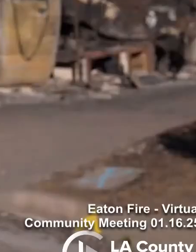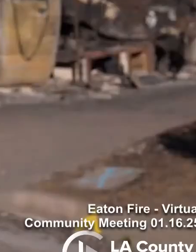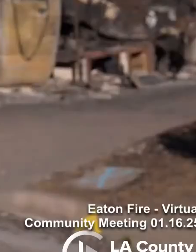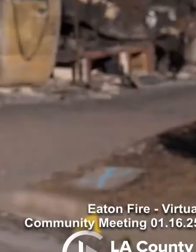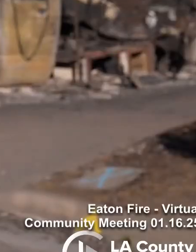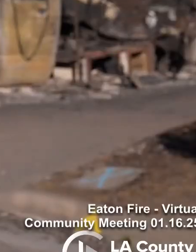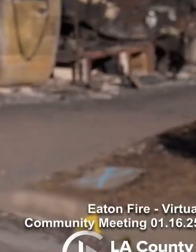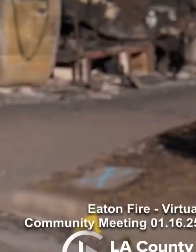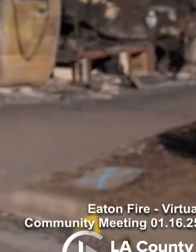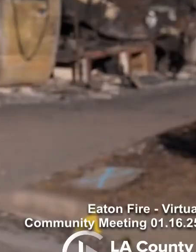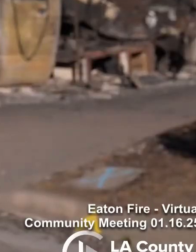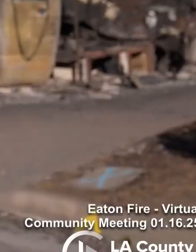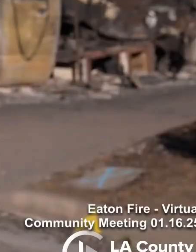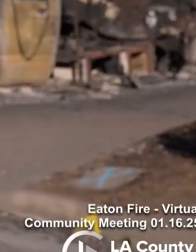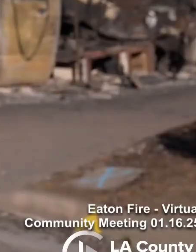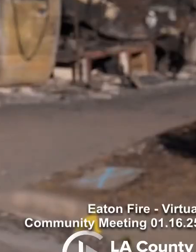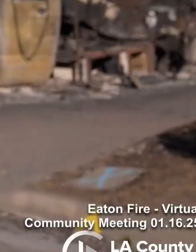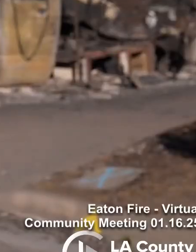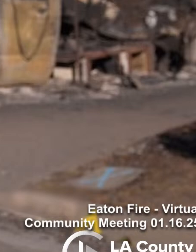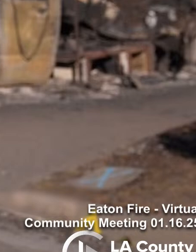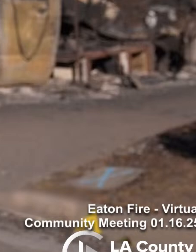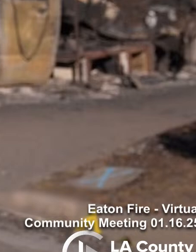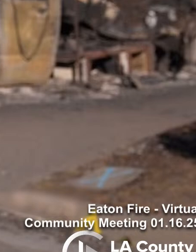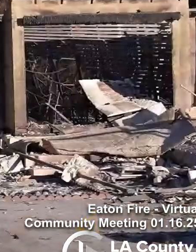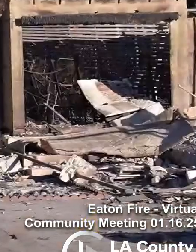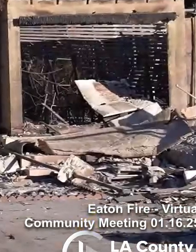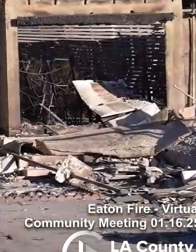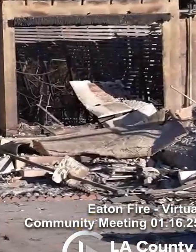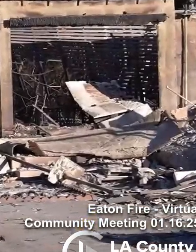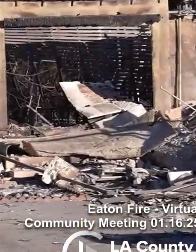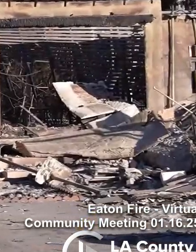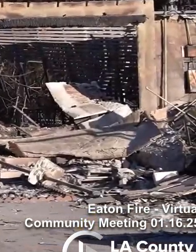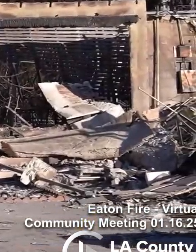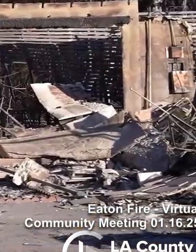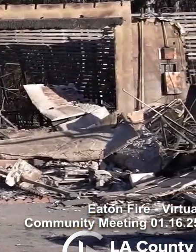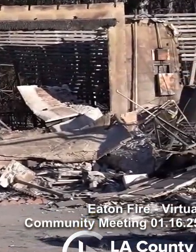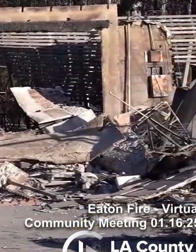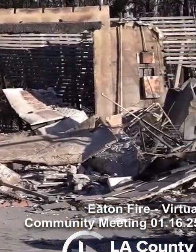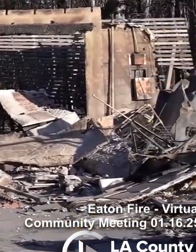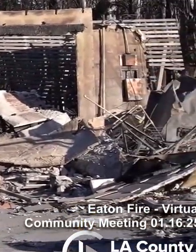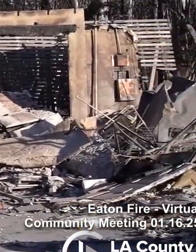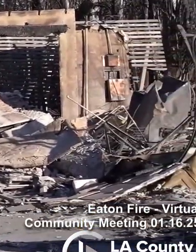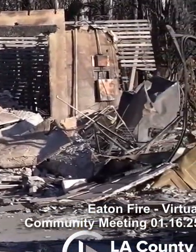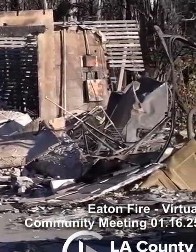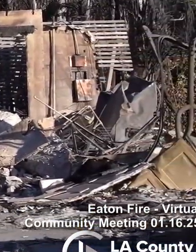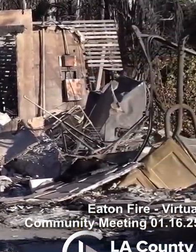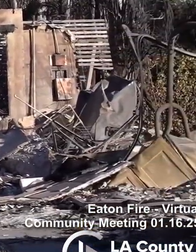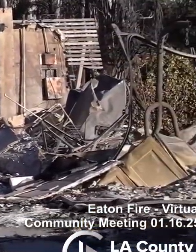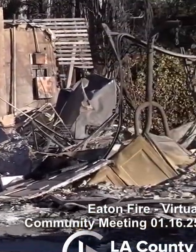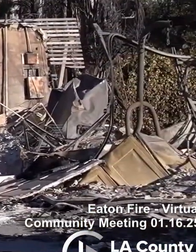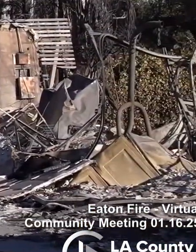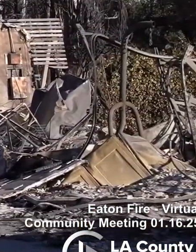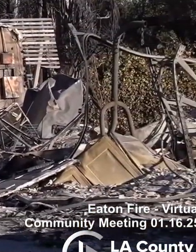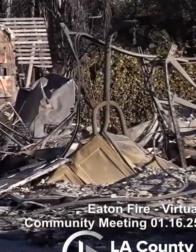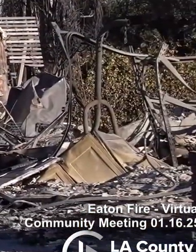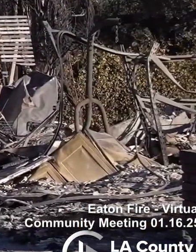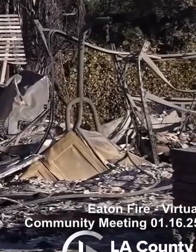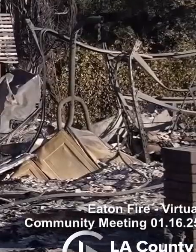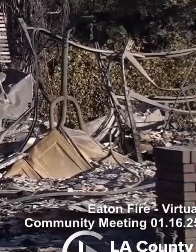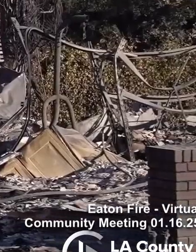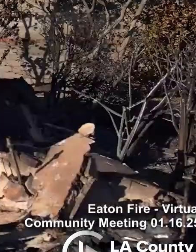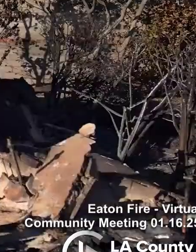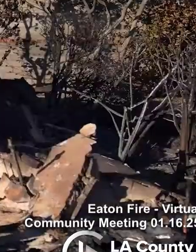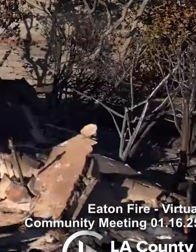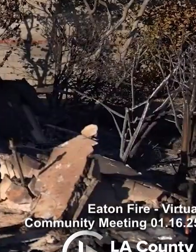work has been done, property owners will be allowed to return. I strongly urge you not to attempt to remove hazardous fire debris